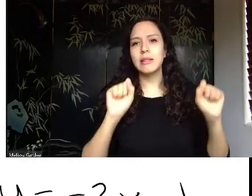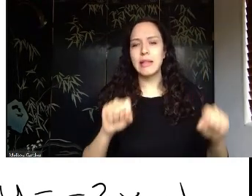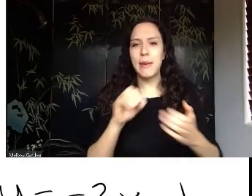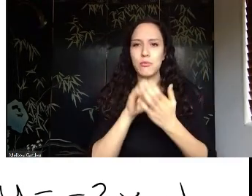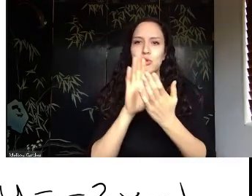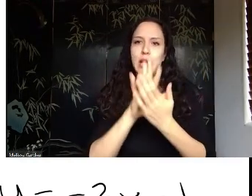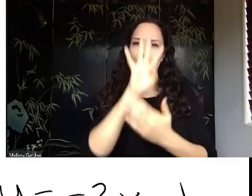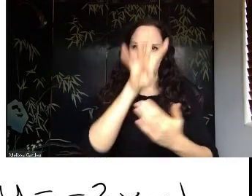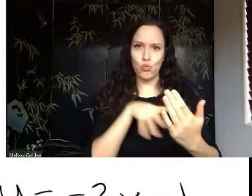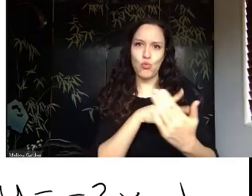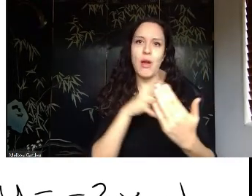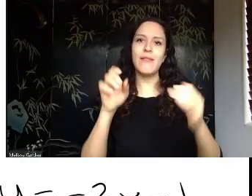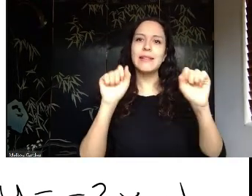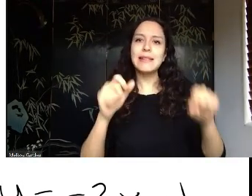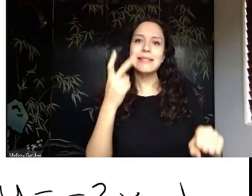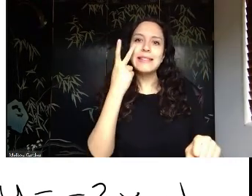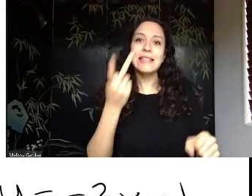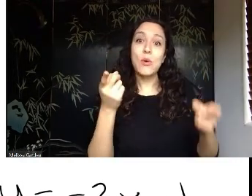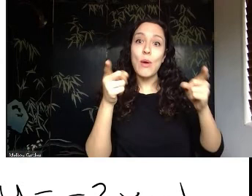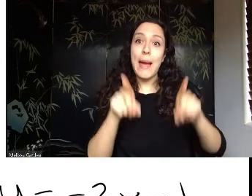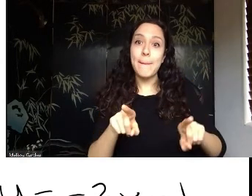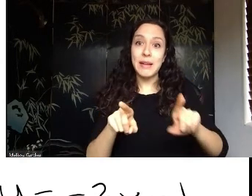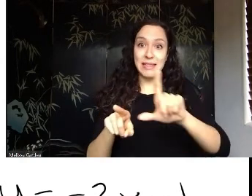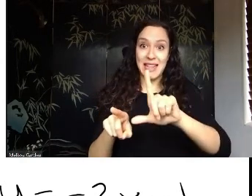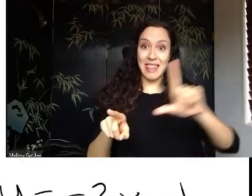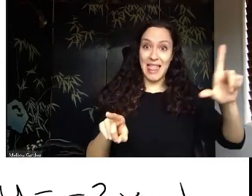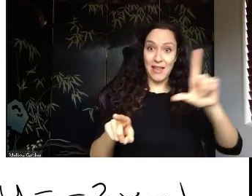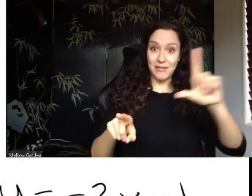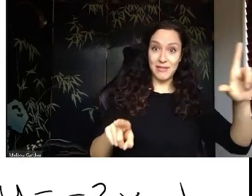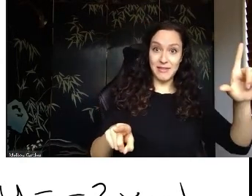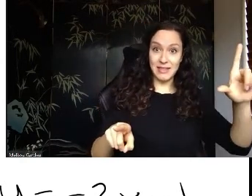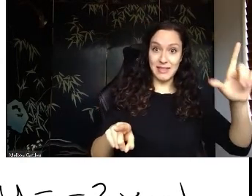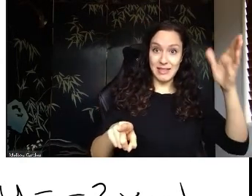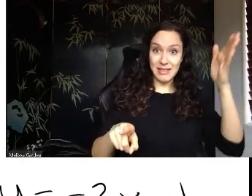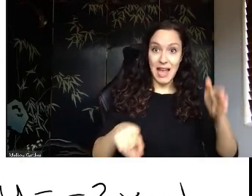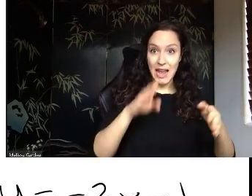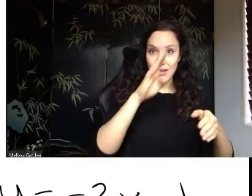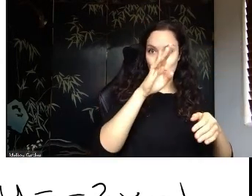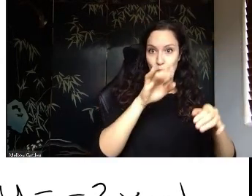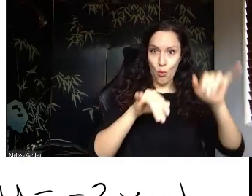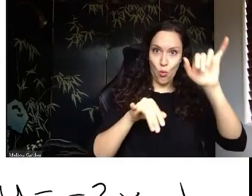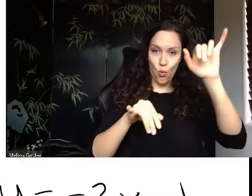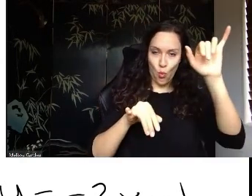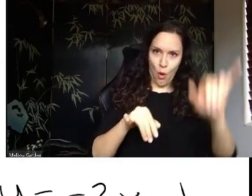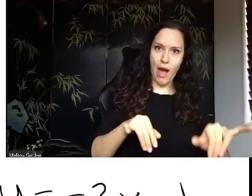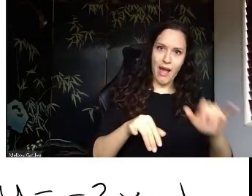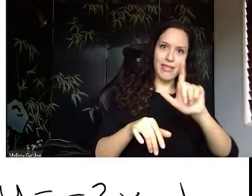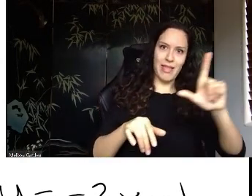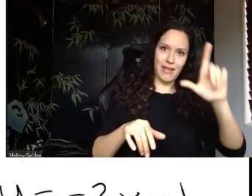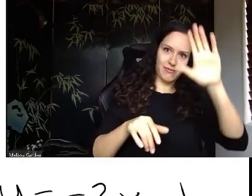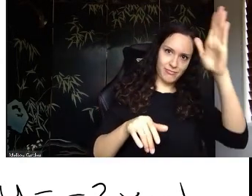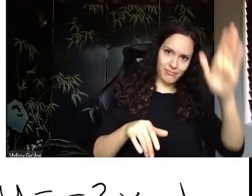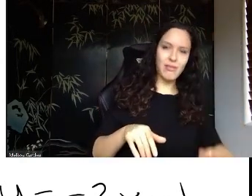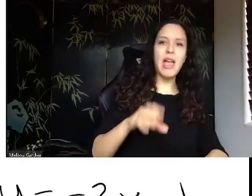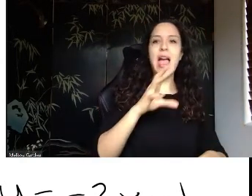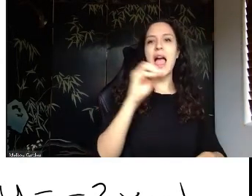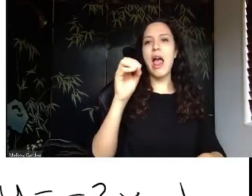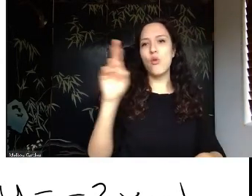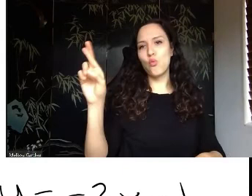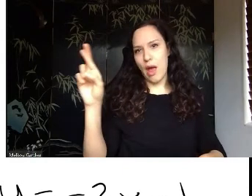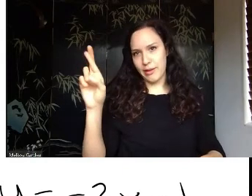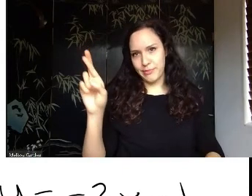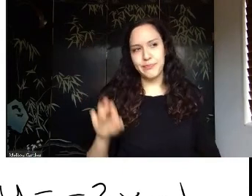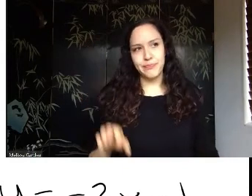what's happening to the left of the graph, to the left of the y-axis, and to the right of it, and on the y-axis.